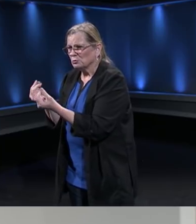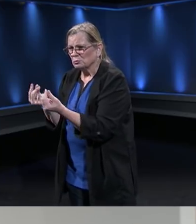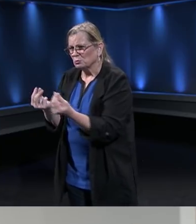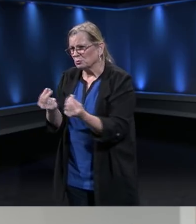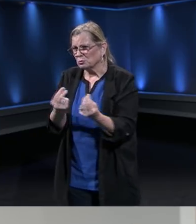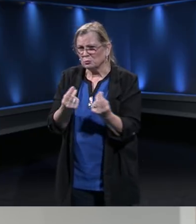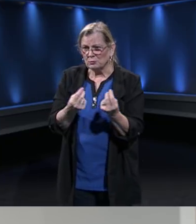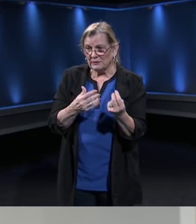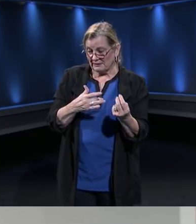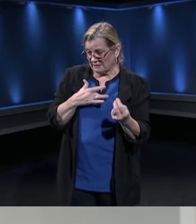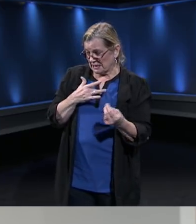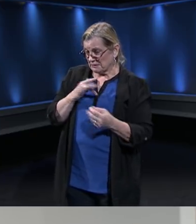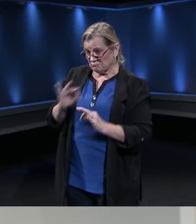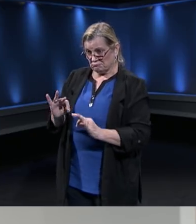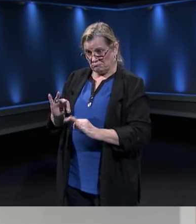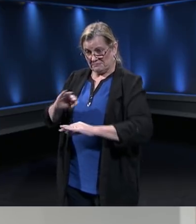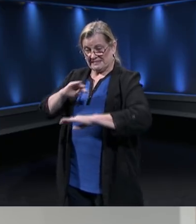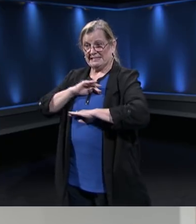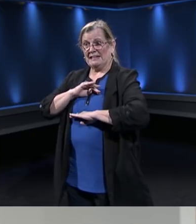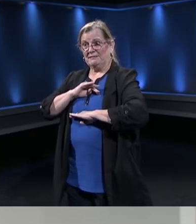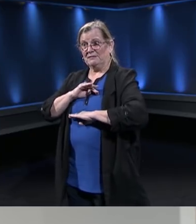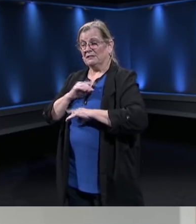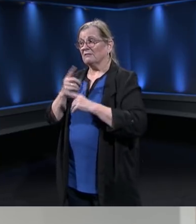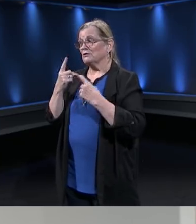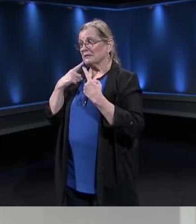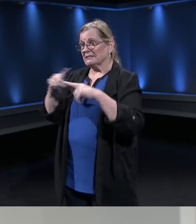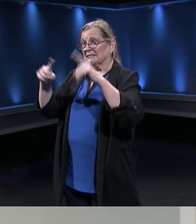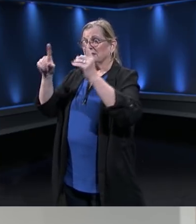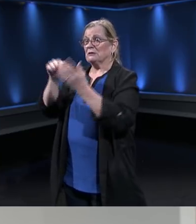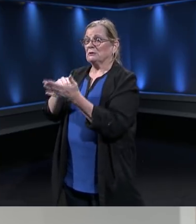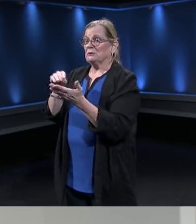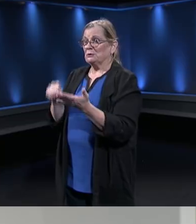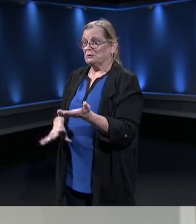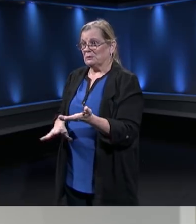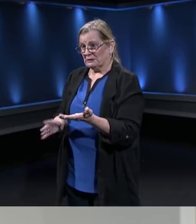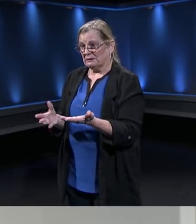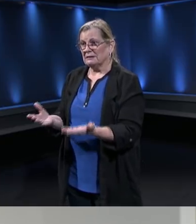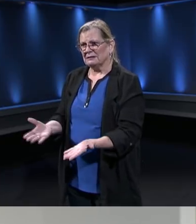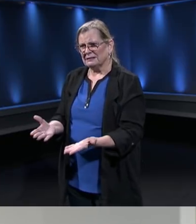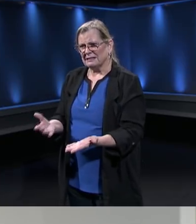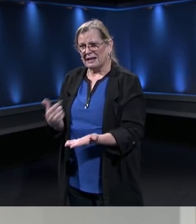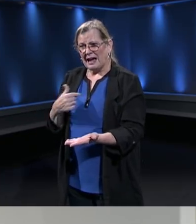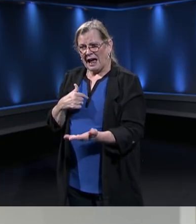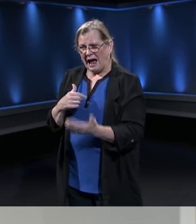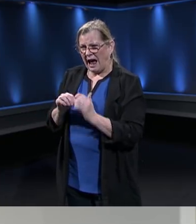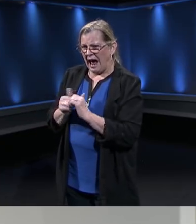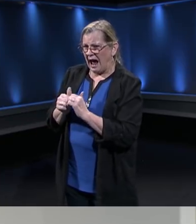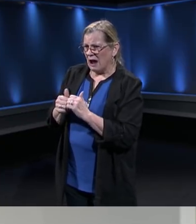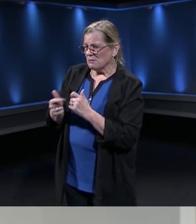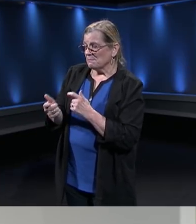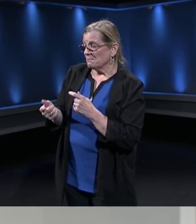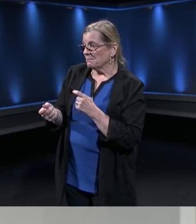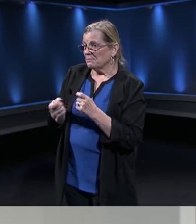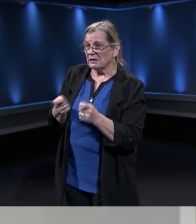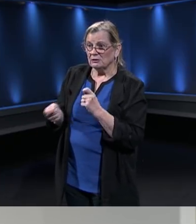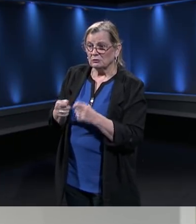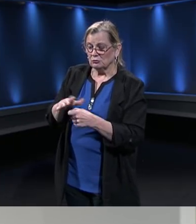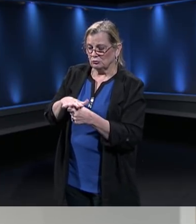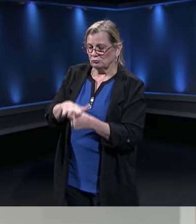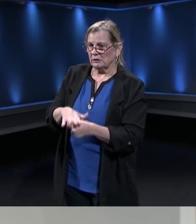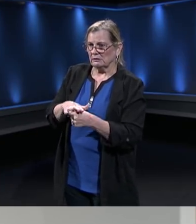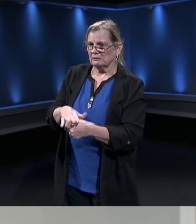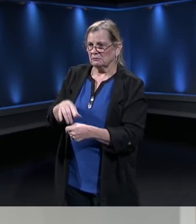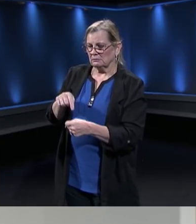have their children be successful this school year, and just to face the societal moment that we all have. As you said, we're all